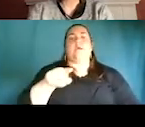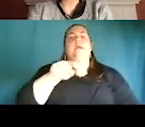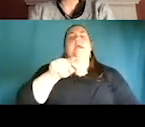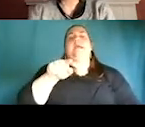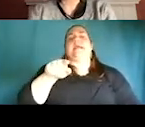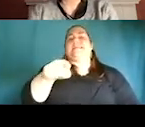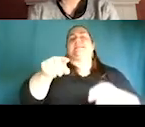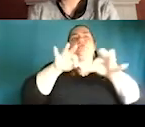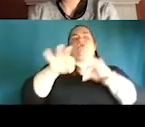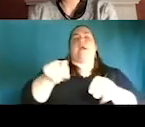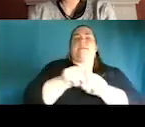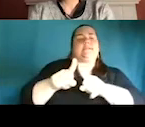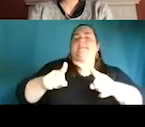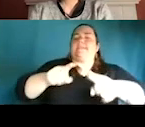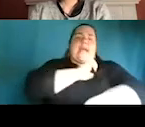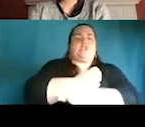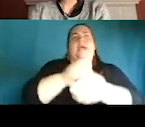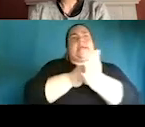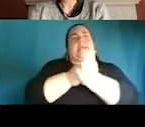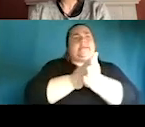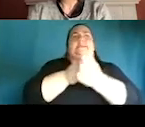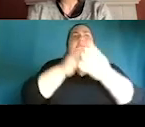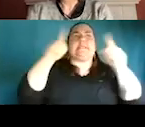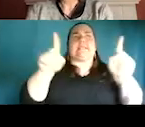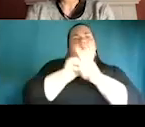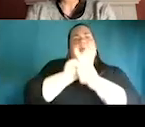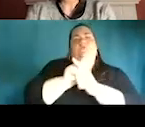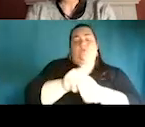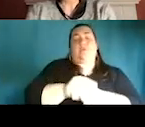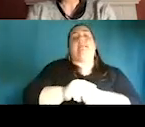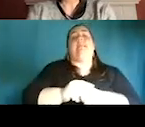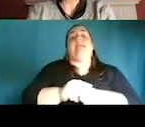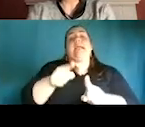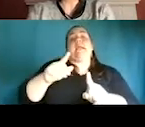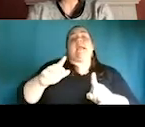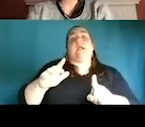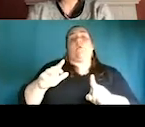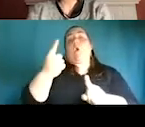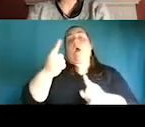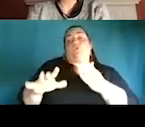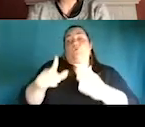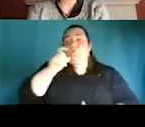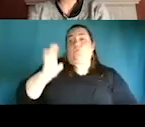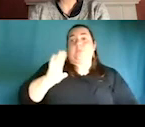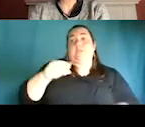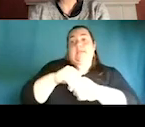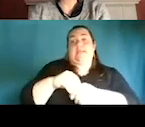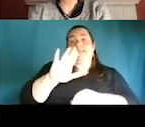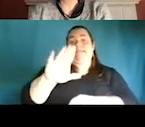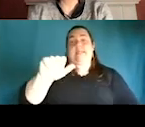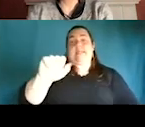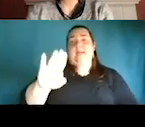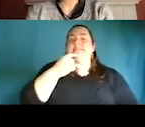accessible, and supportive mentor. A former student in the Brower Lab noted that Professor Brower created a